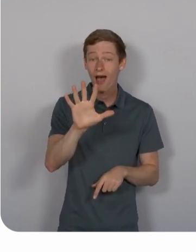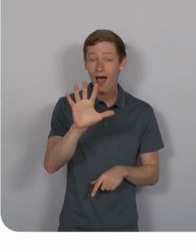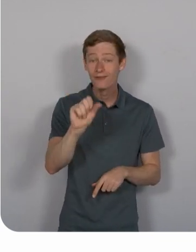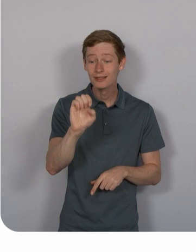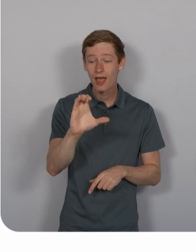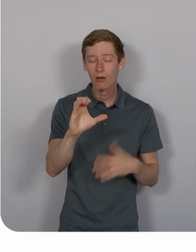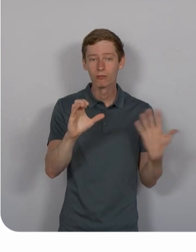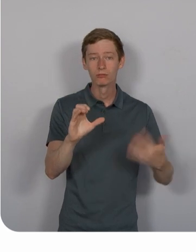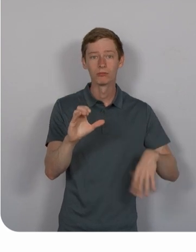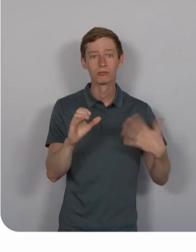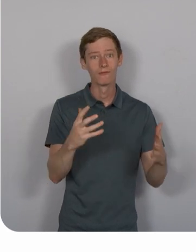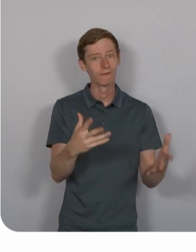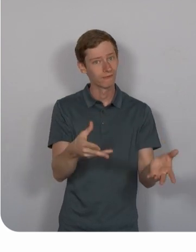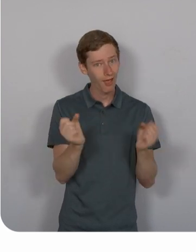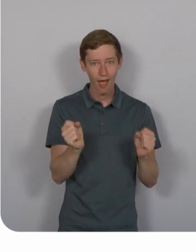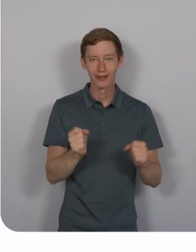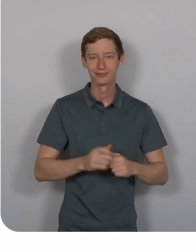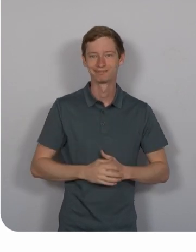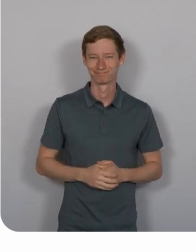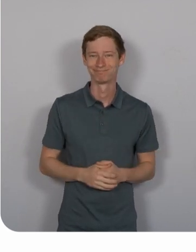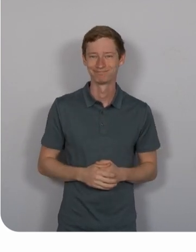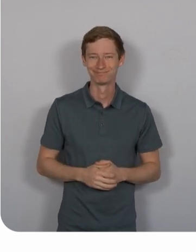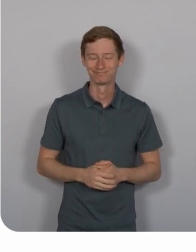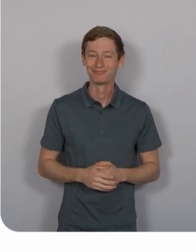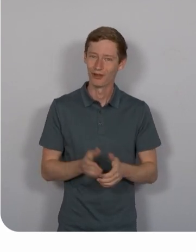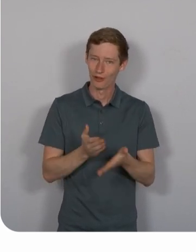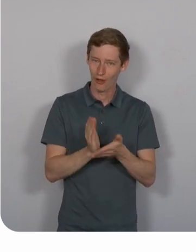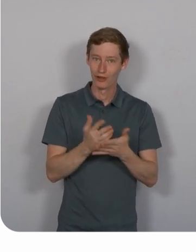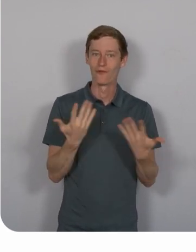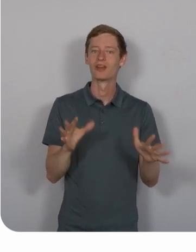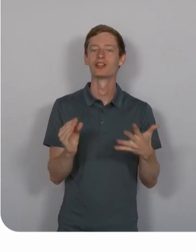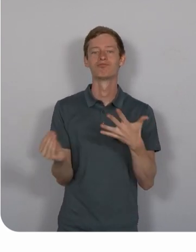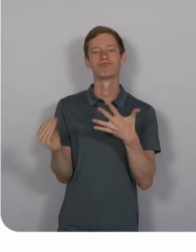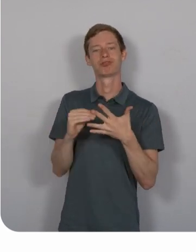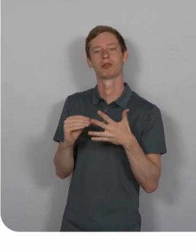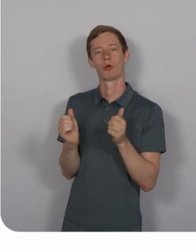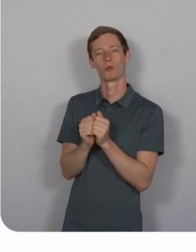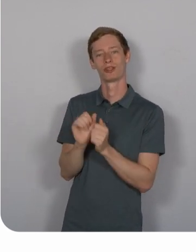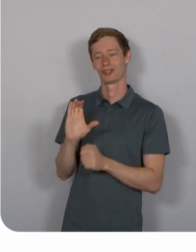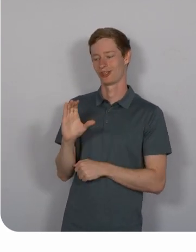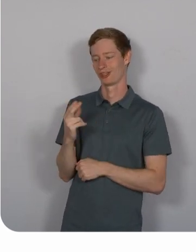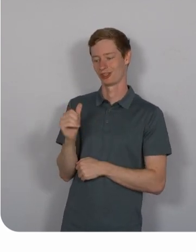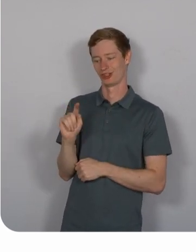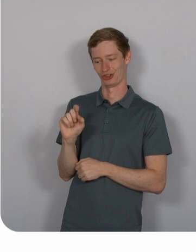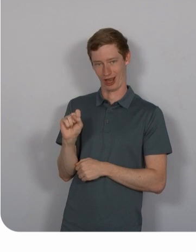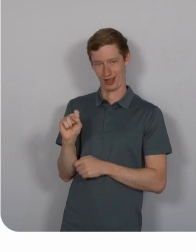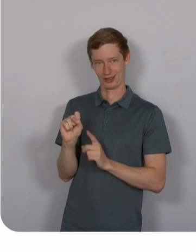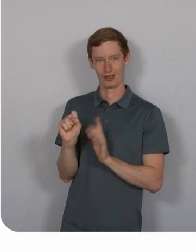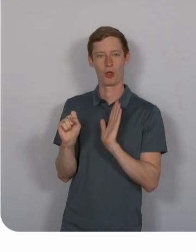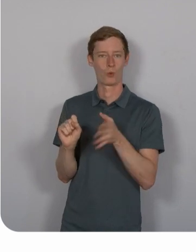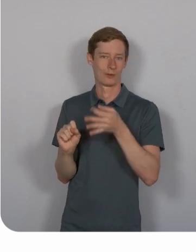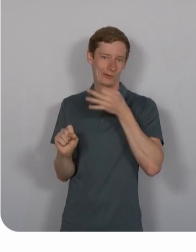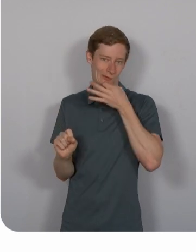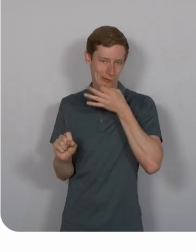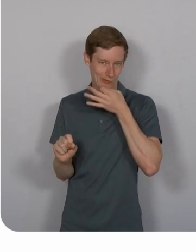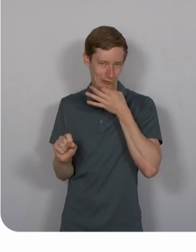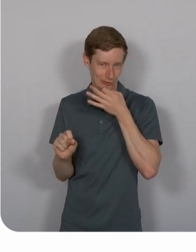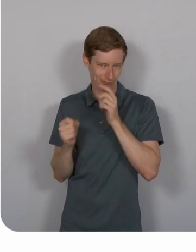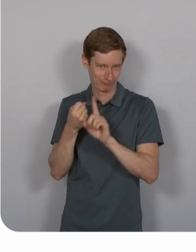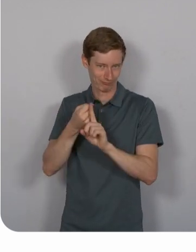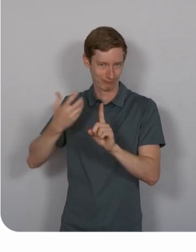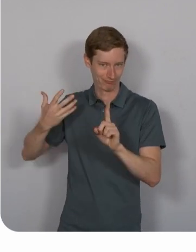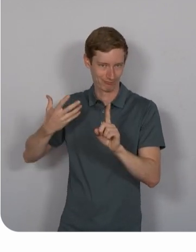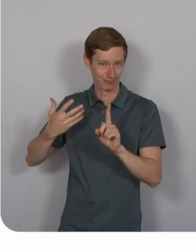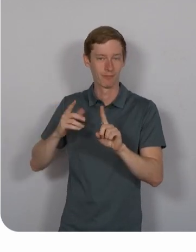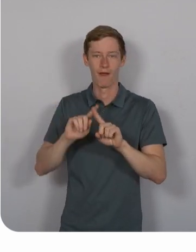where you're really cooking. All right, so we built this into chats, and we'll get to that in a moment.